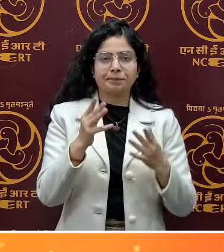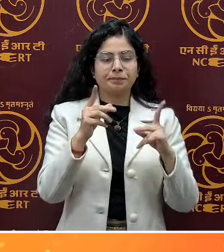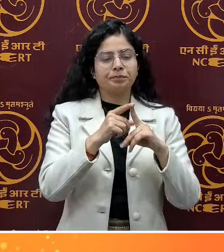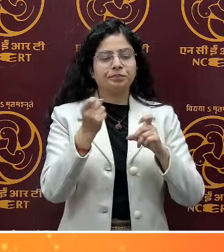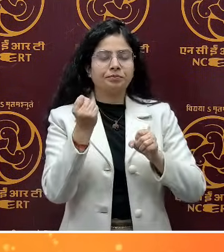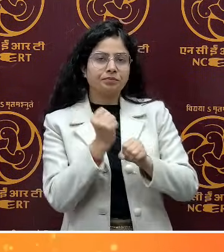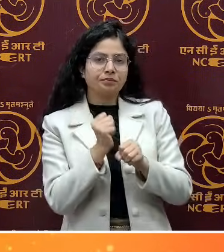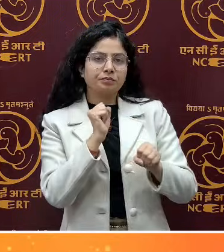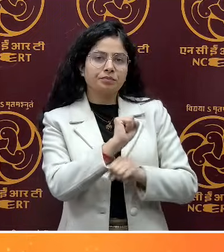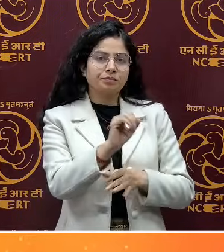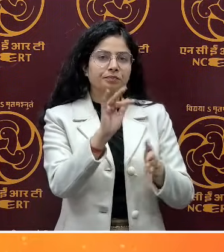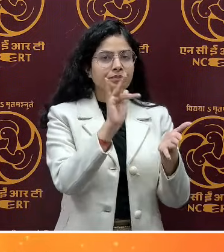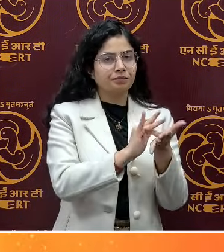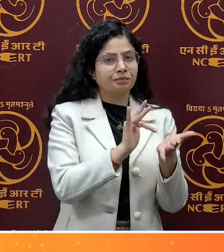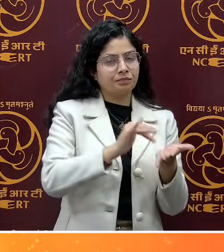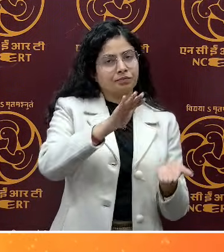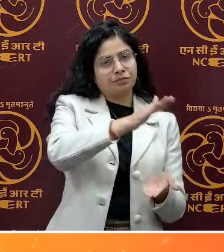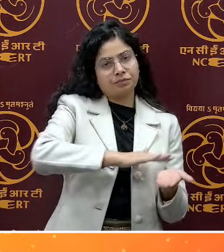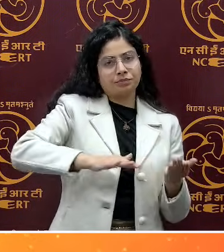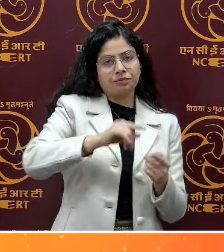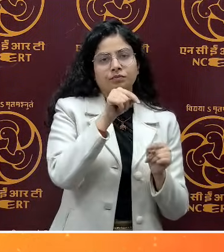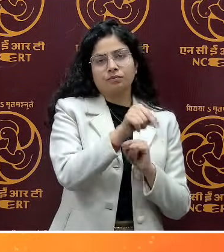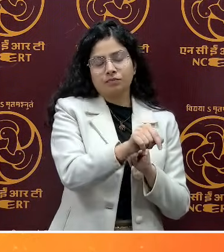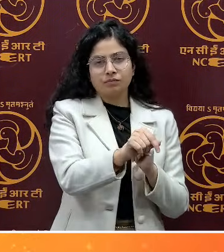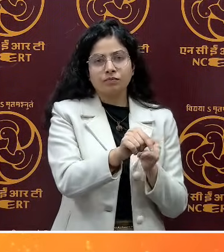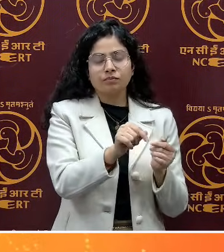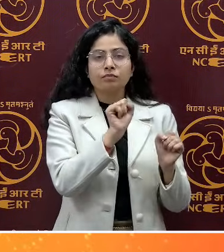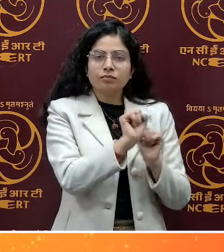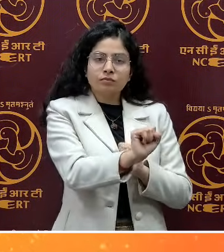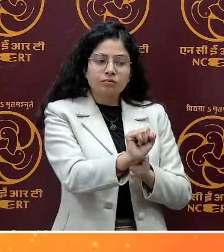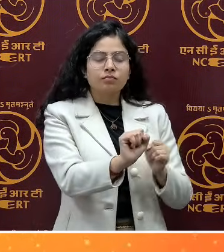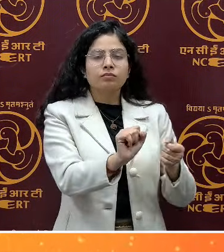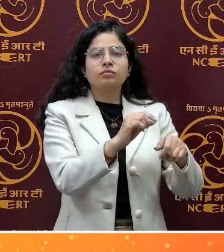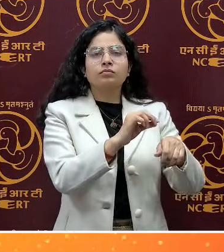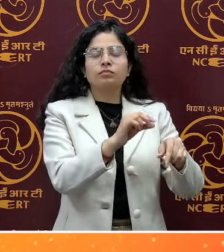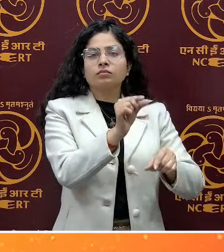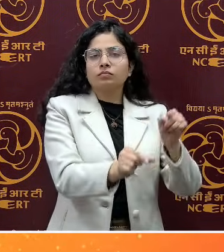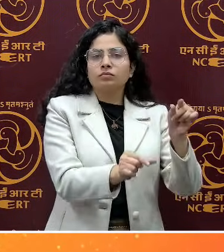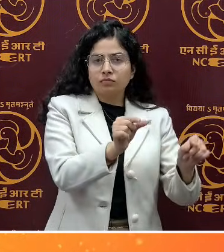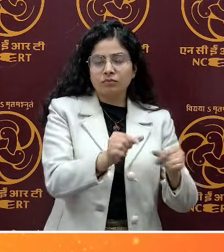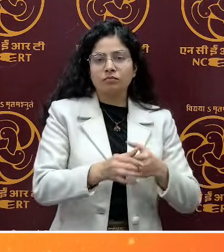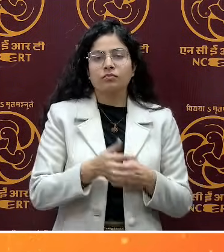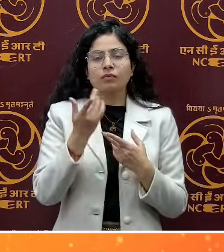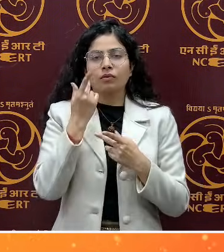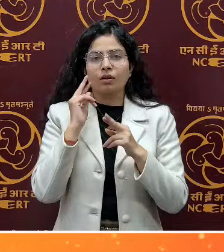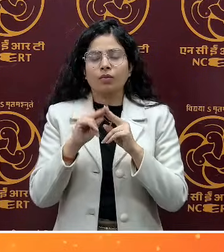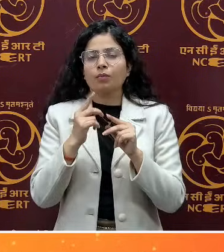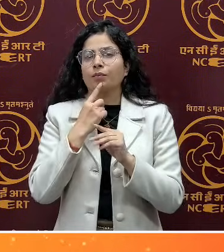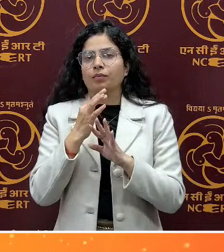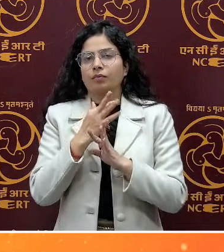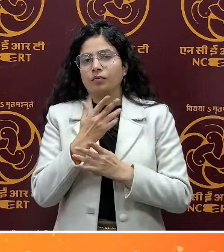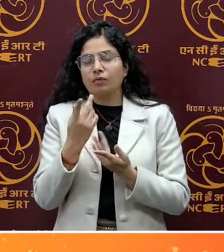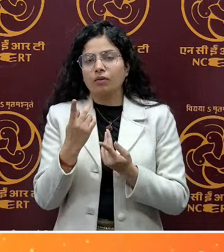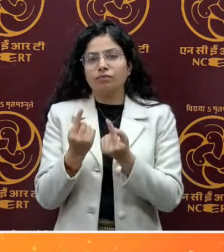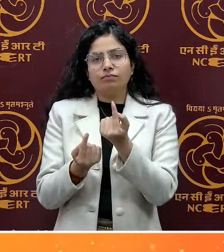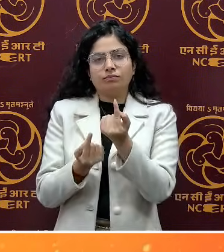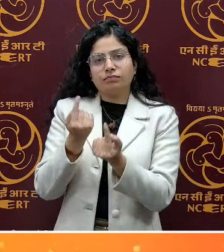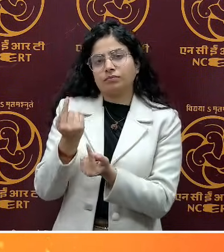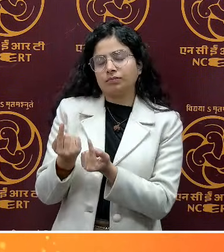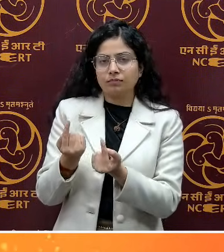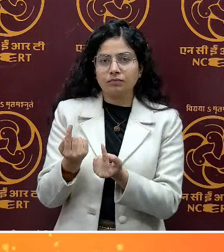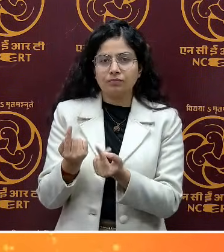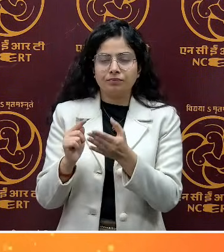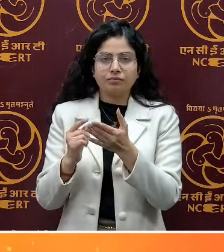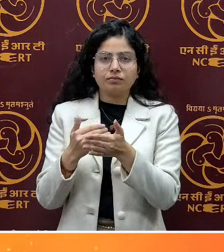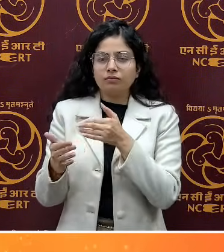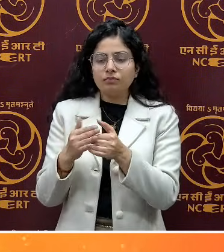in a specific area, so that's their population, right? Even crops. So wheat